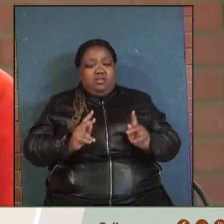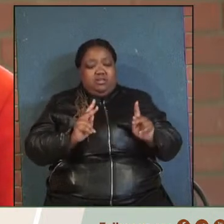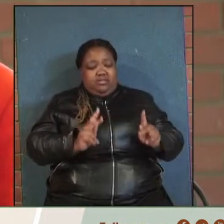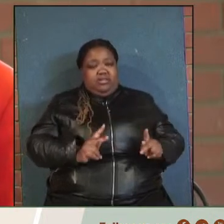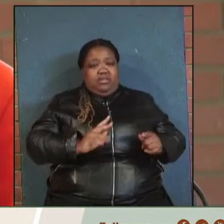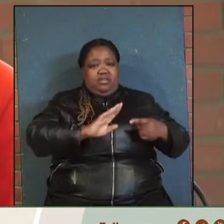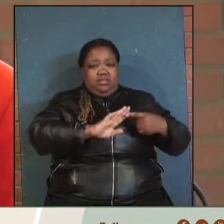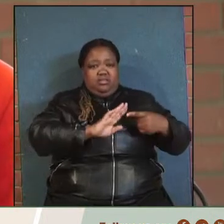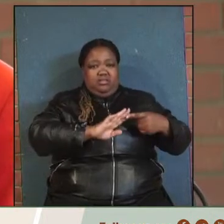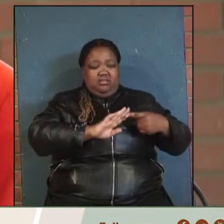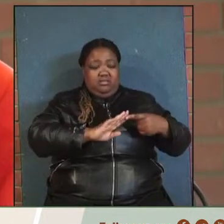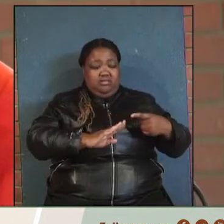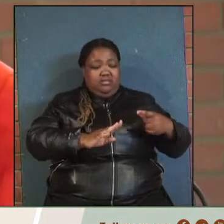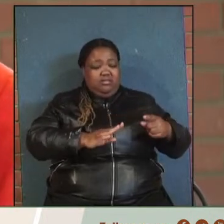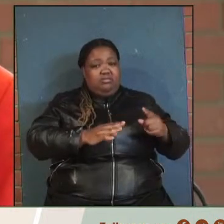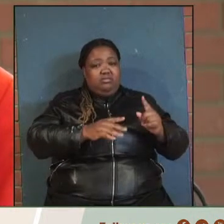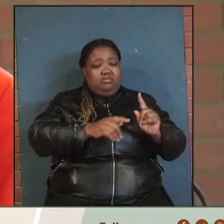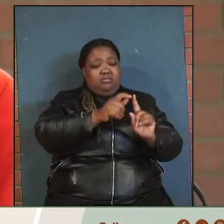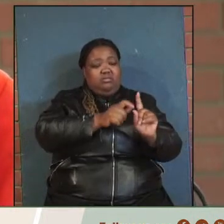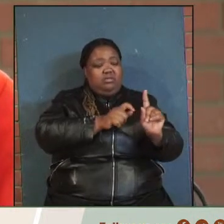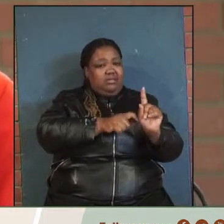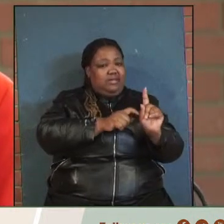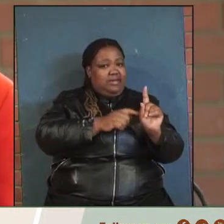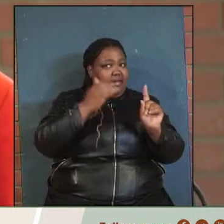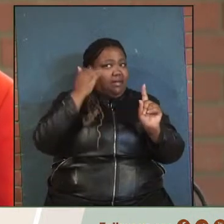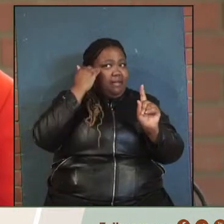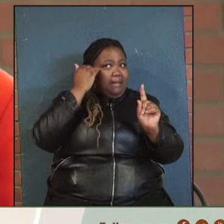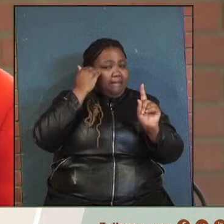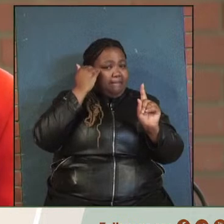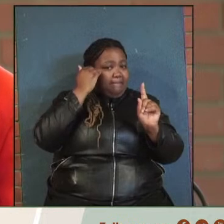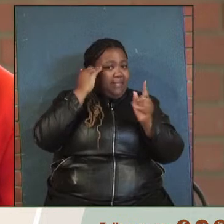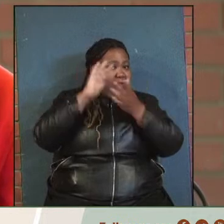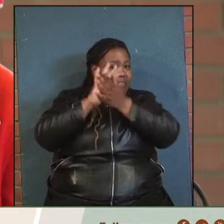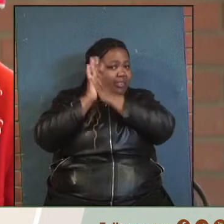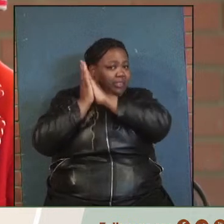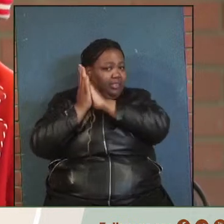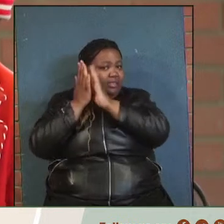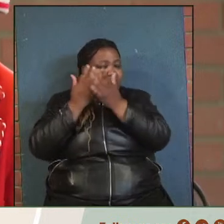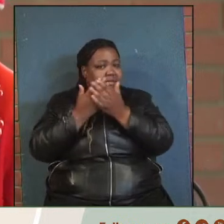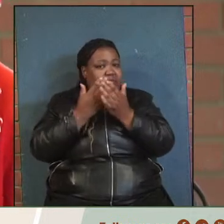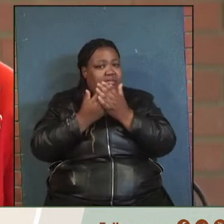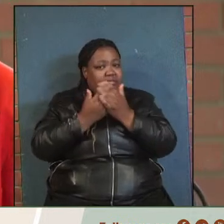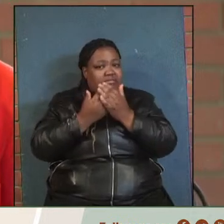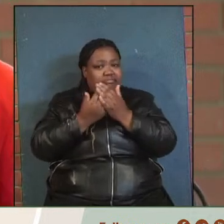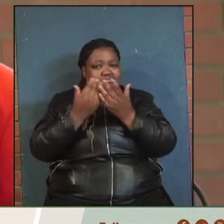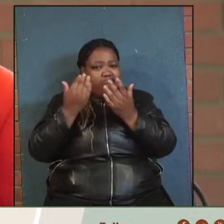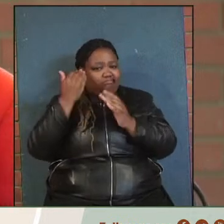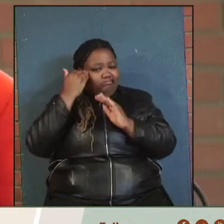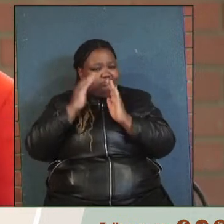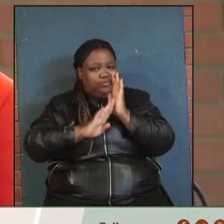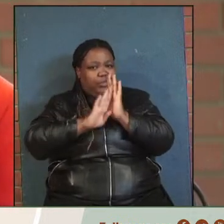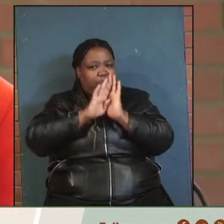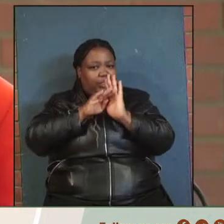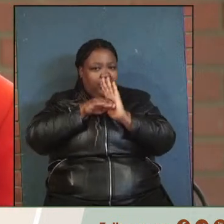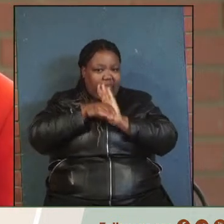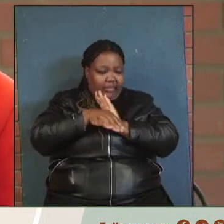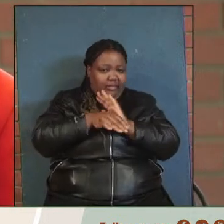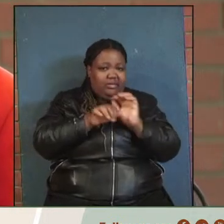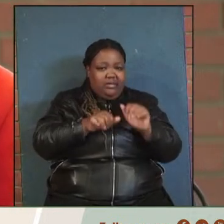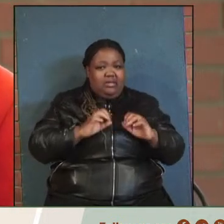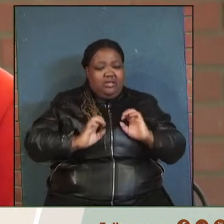as damage to a child's growing brain, can have psychological implications, such as cognitive delays or emotional